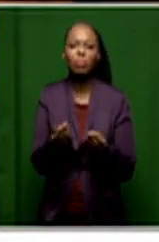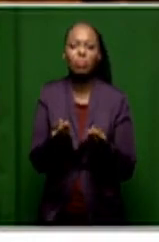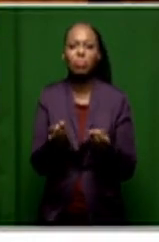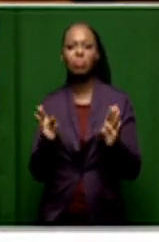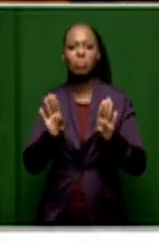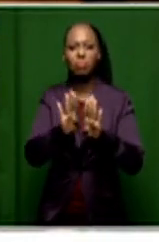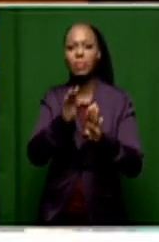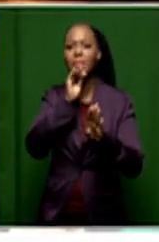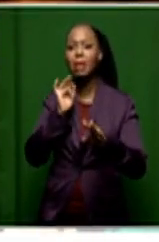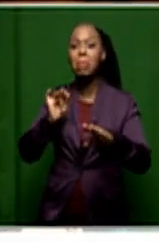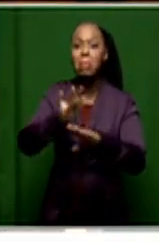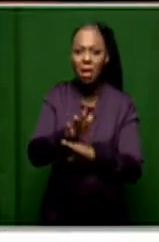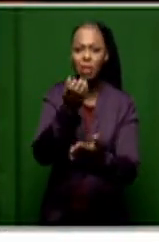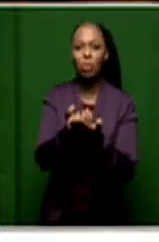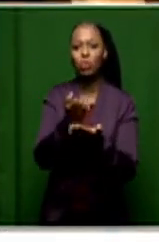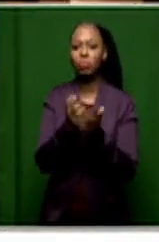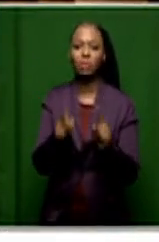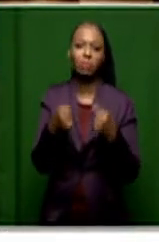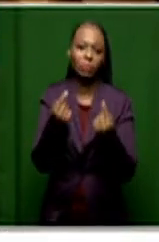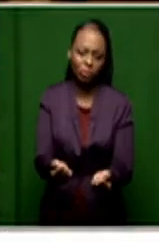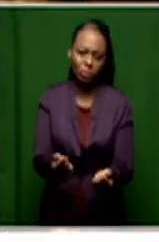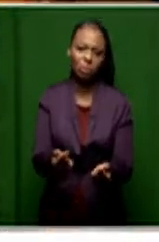less damage to the economy and probably been